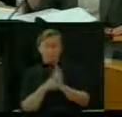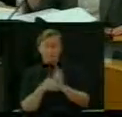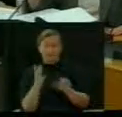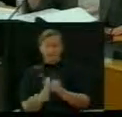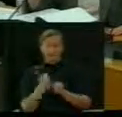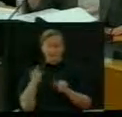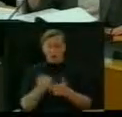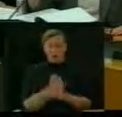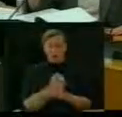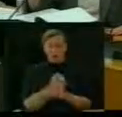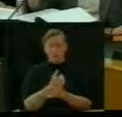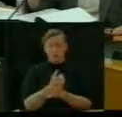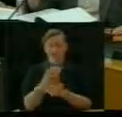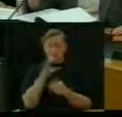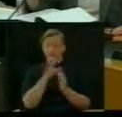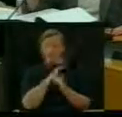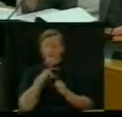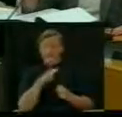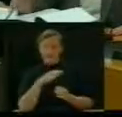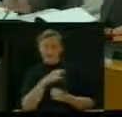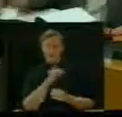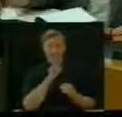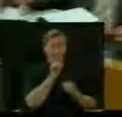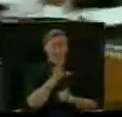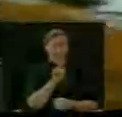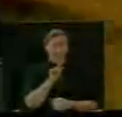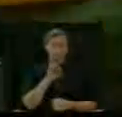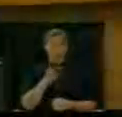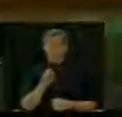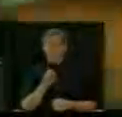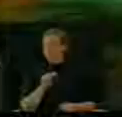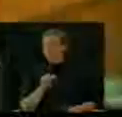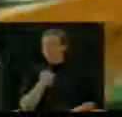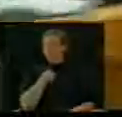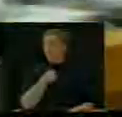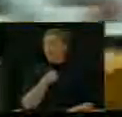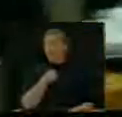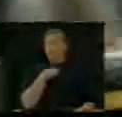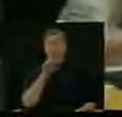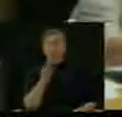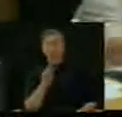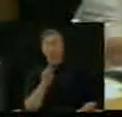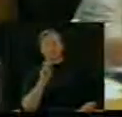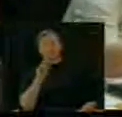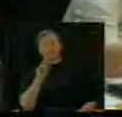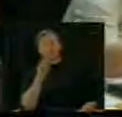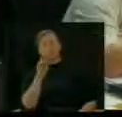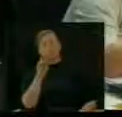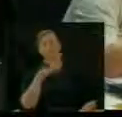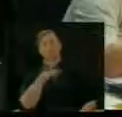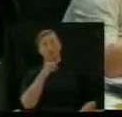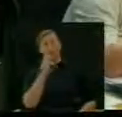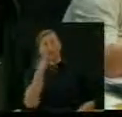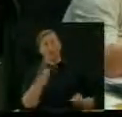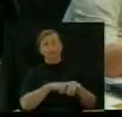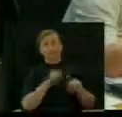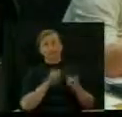someone recommend a policy, let's get a new committee, an independent committee of all citizens. I was Snow White once, but I